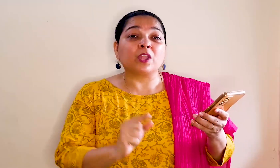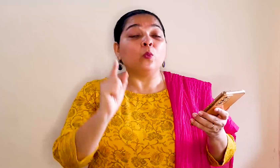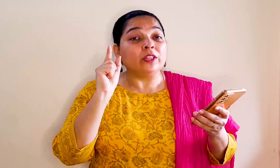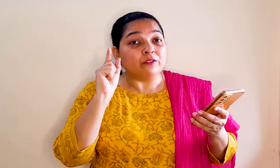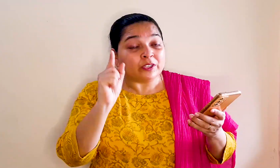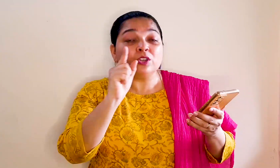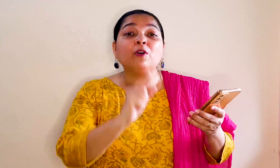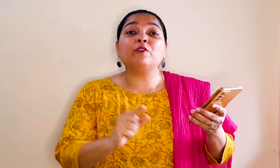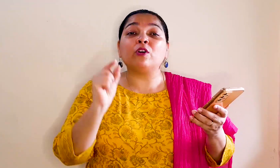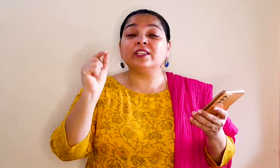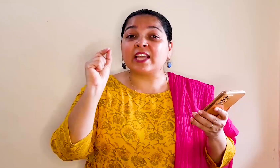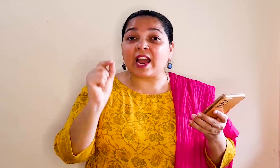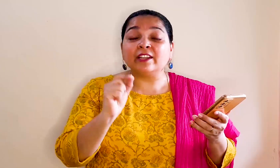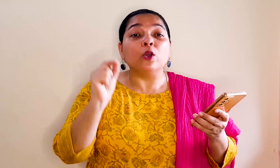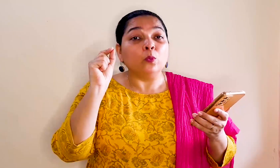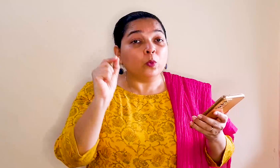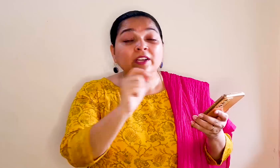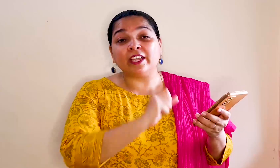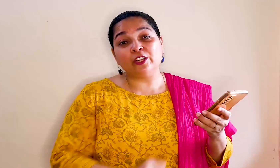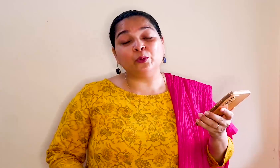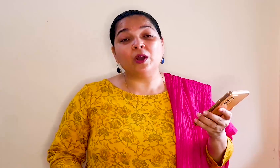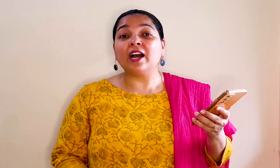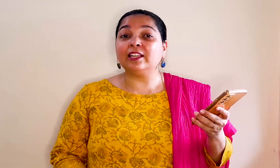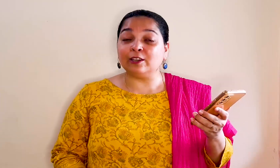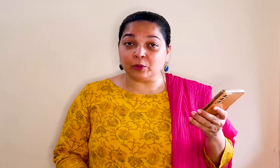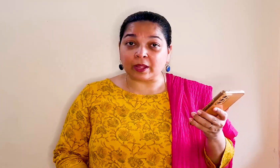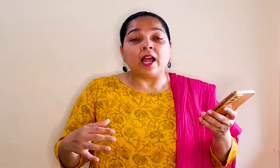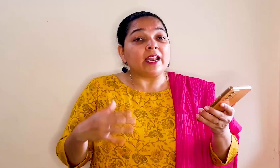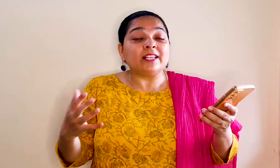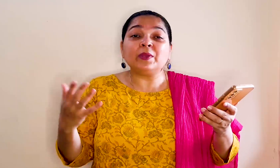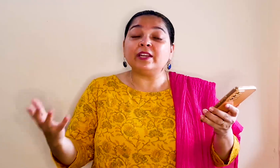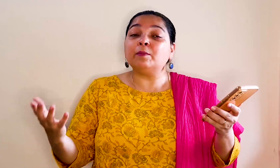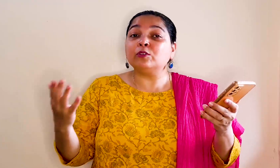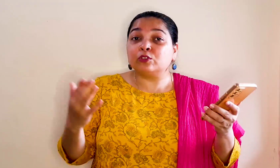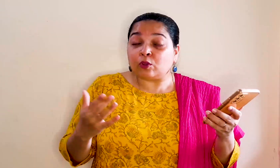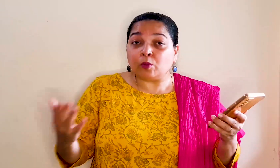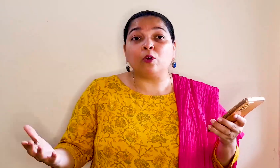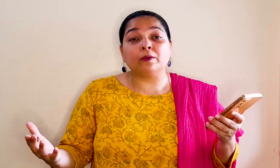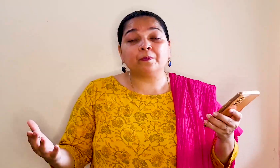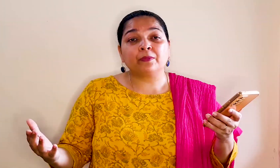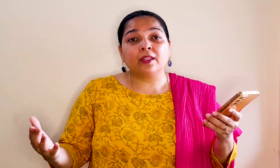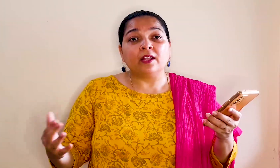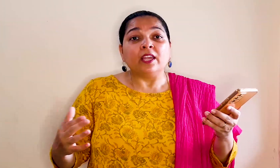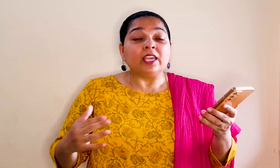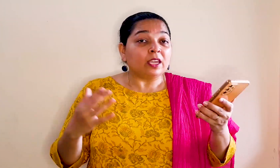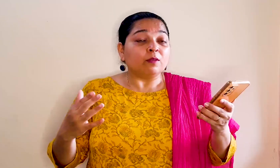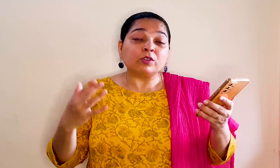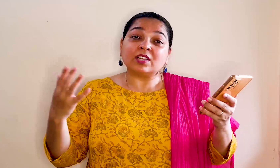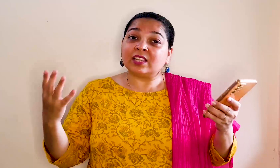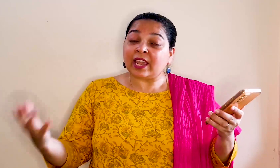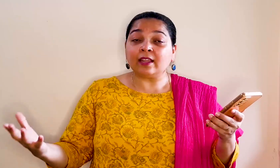direction when the wisdom of God is at work in you. Hallelujah. And as we read about Solomon,